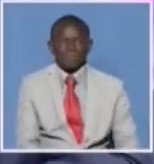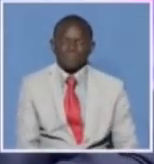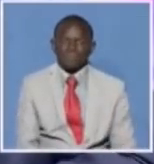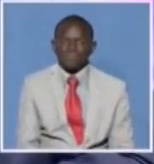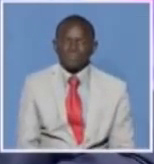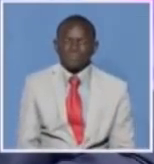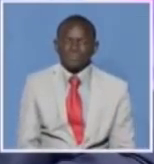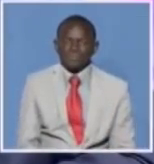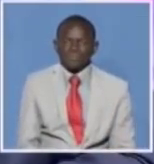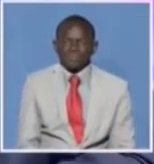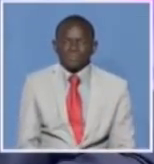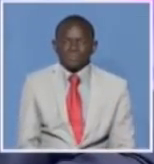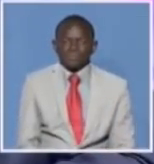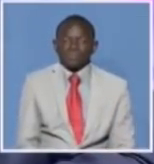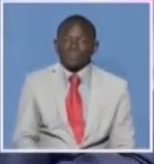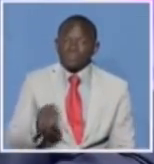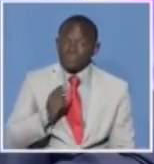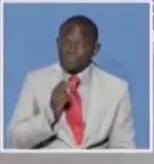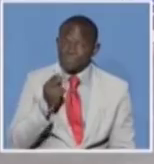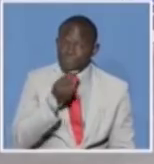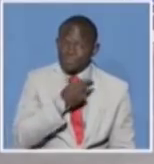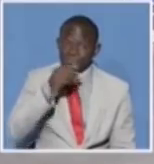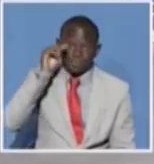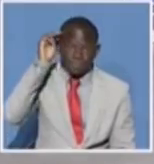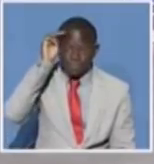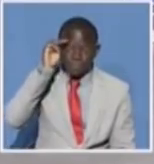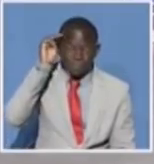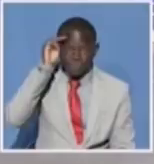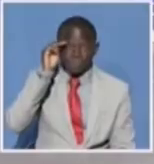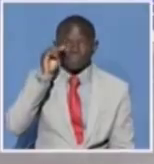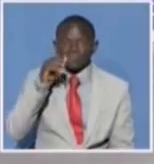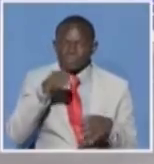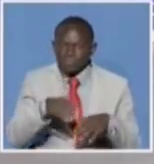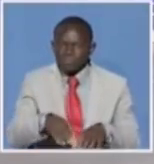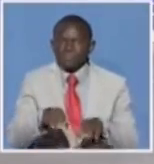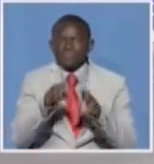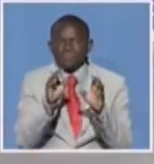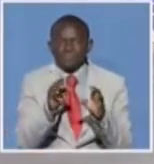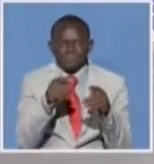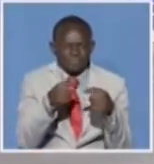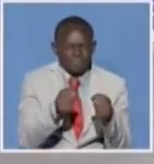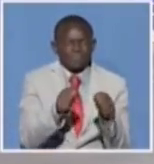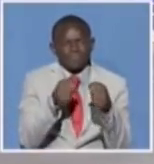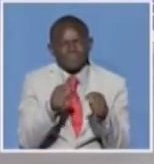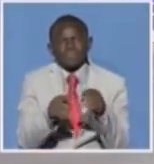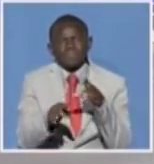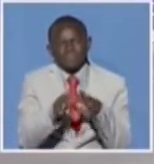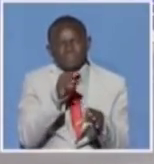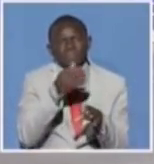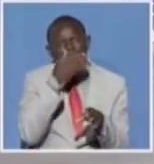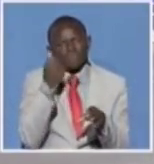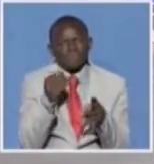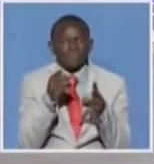avenues of administering the national assessments in terms of